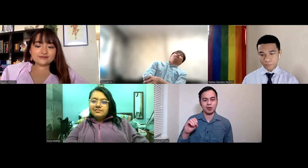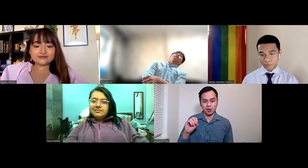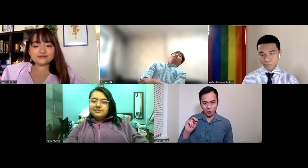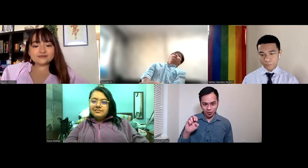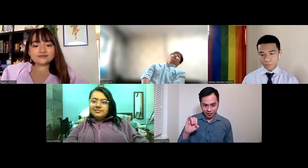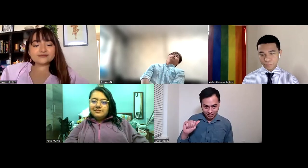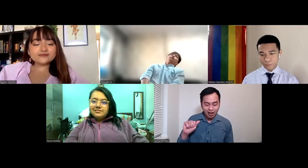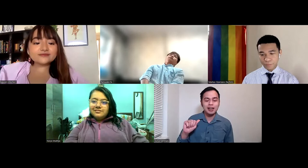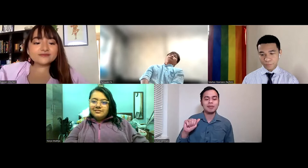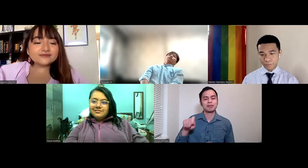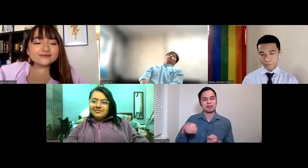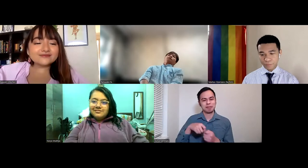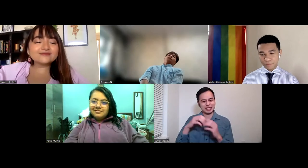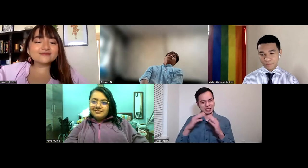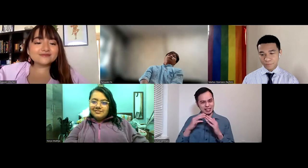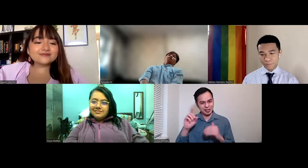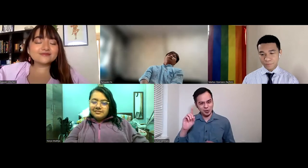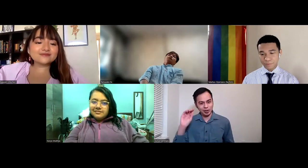from Indonesia.